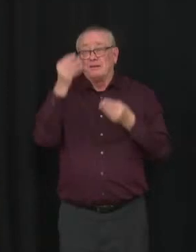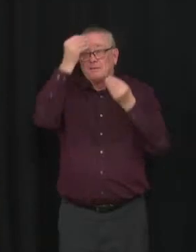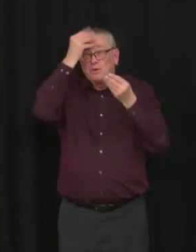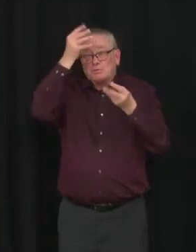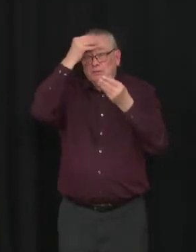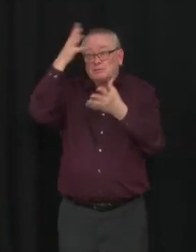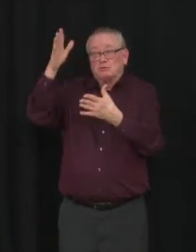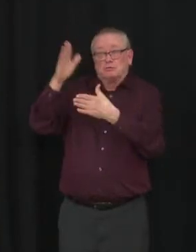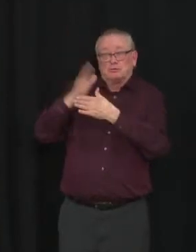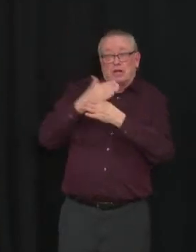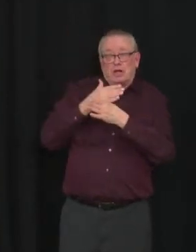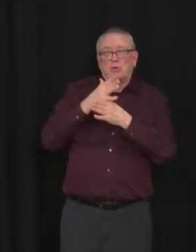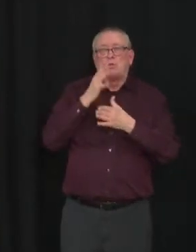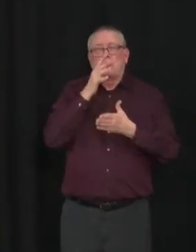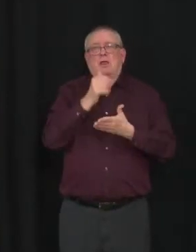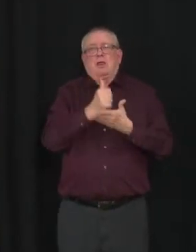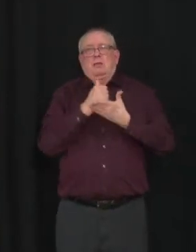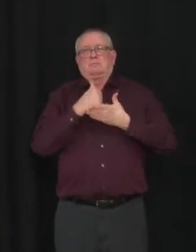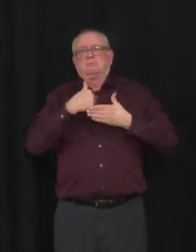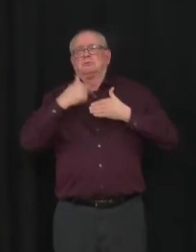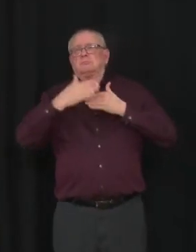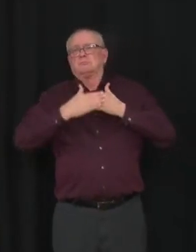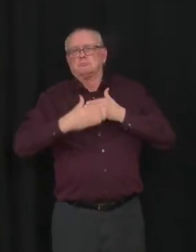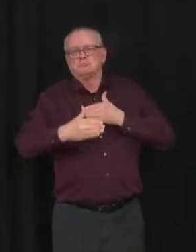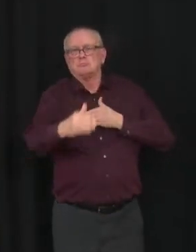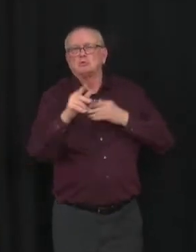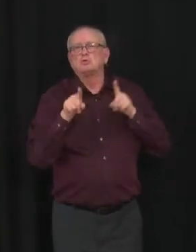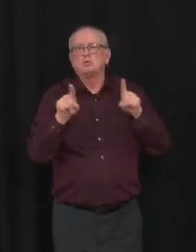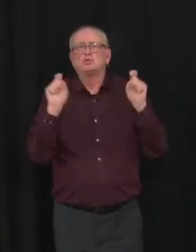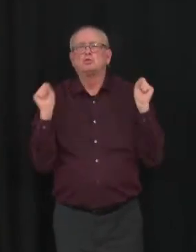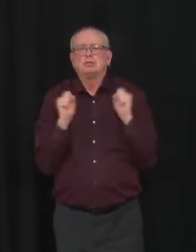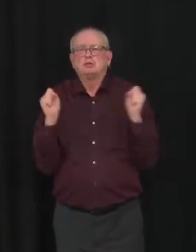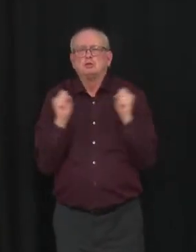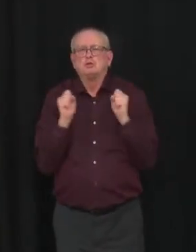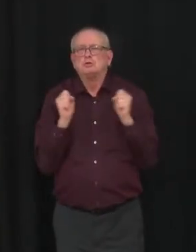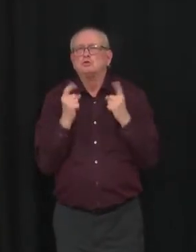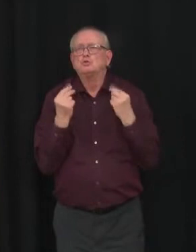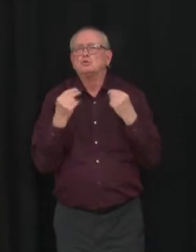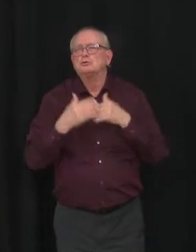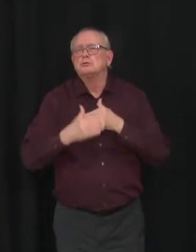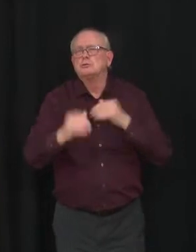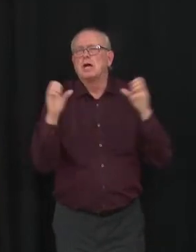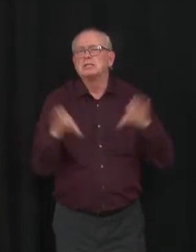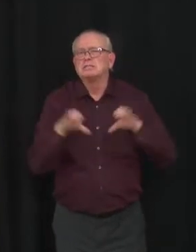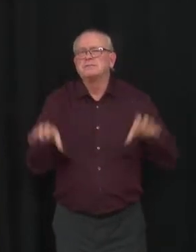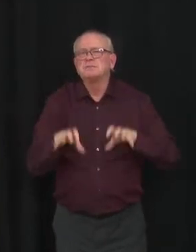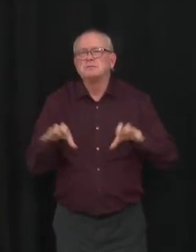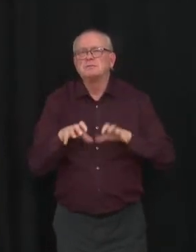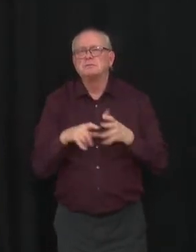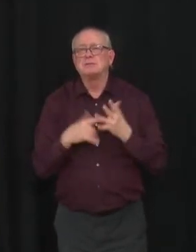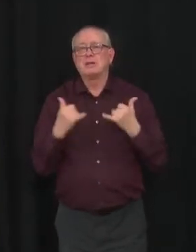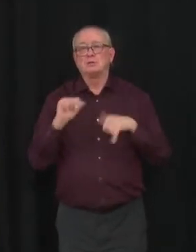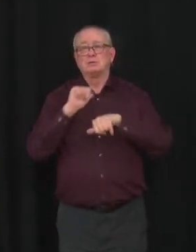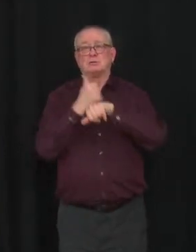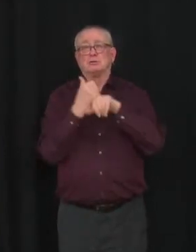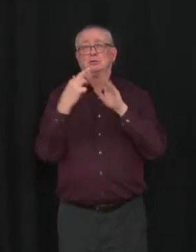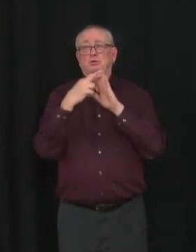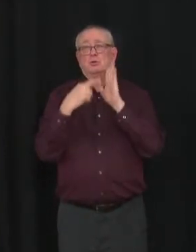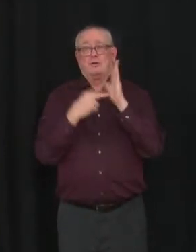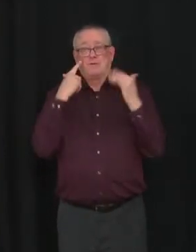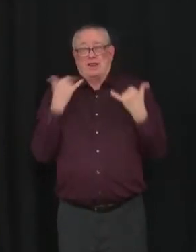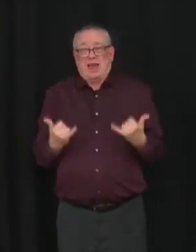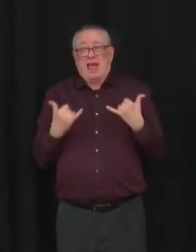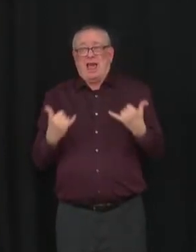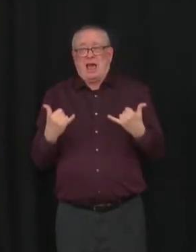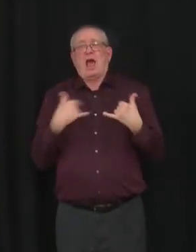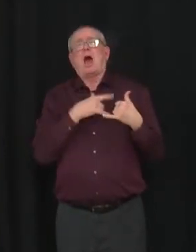winter. But where we stand right now, we think these measures are necessary right now. We'll continue to monitor the situation very closely, of course. Thank you. Operator, can you put through the